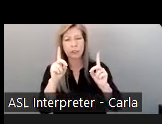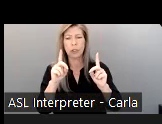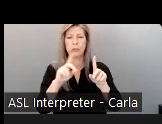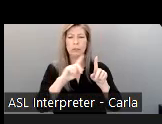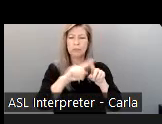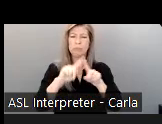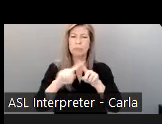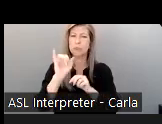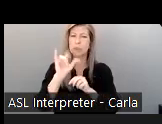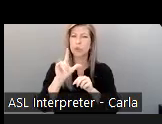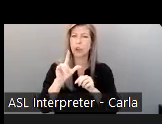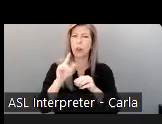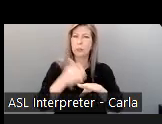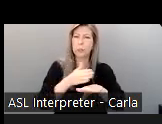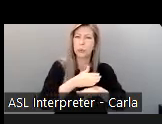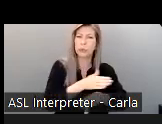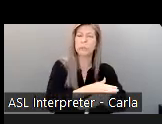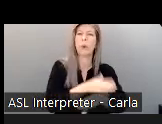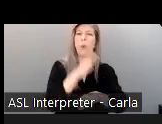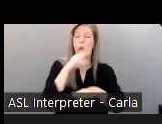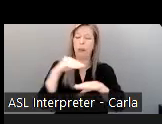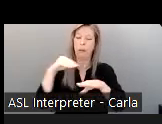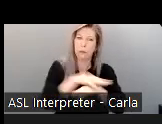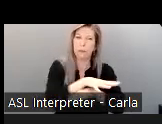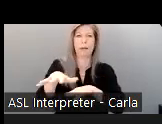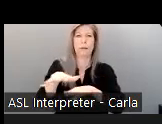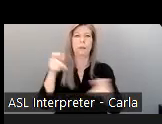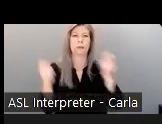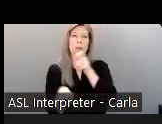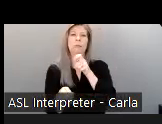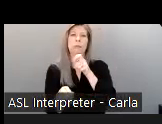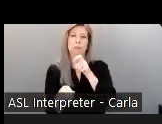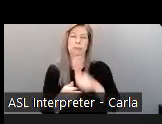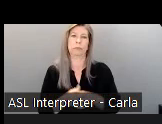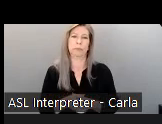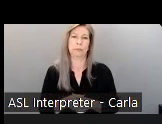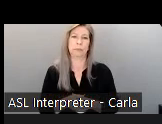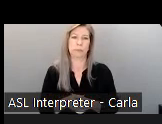So with that, we're going to talk a little bit about collective care